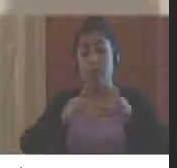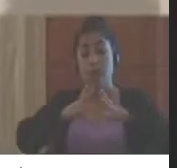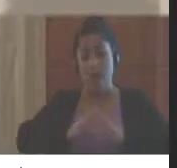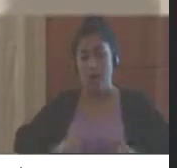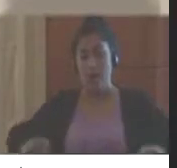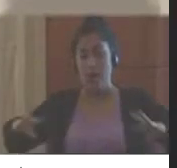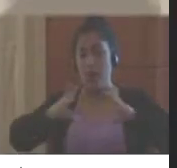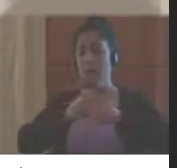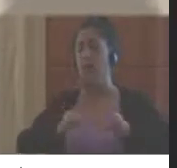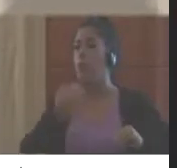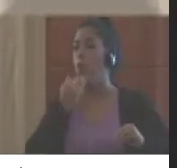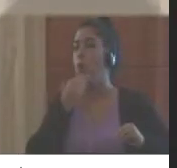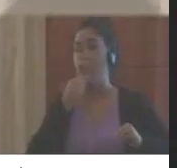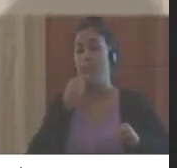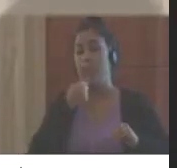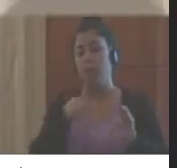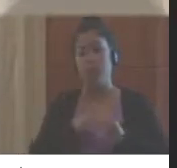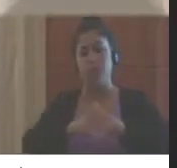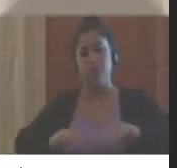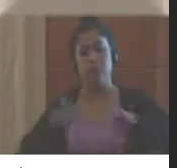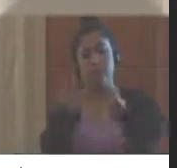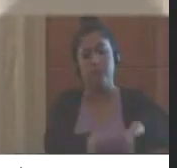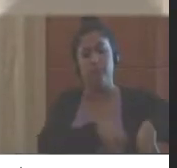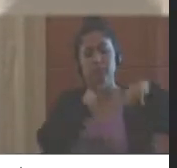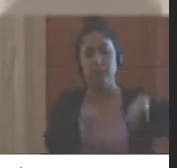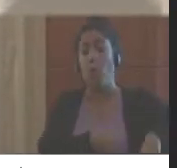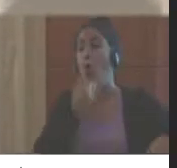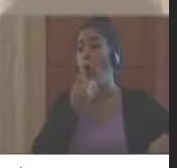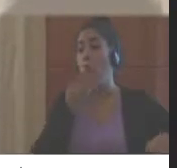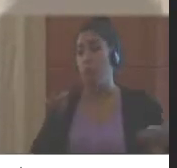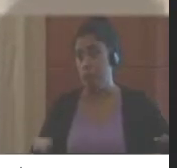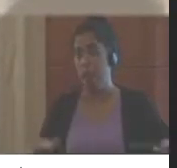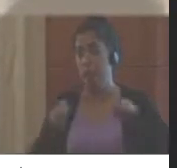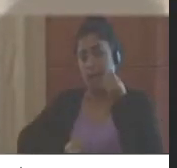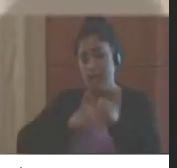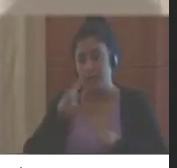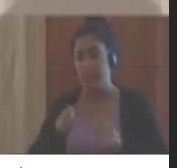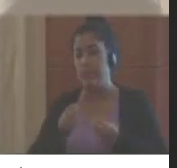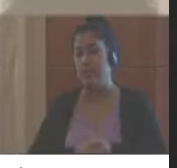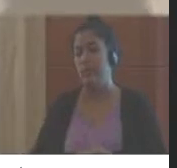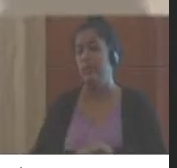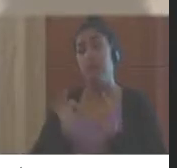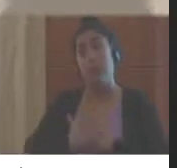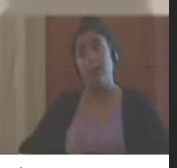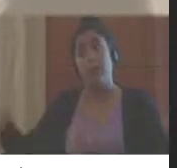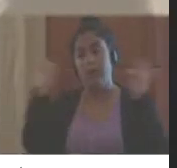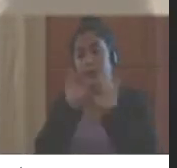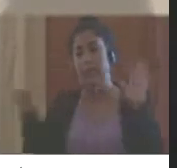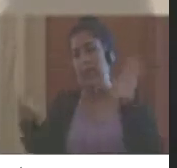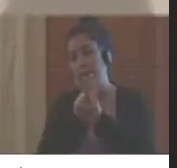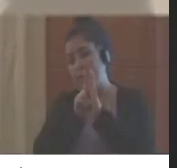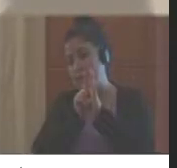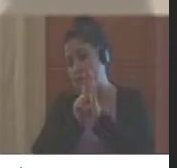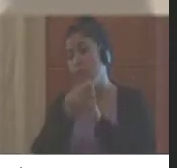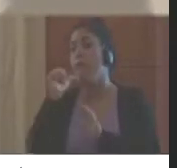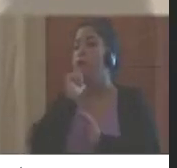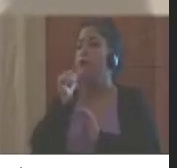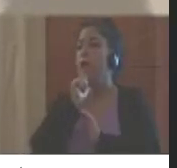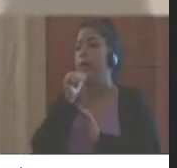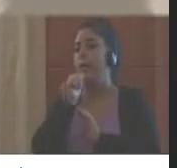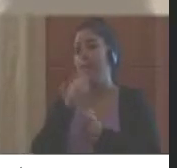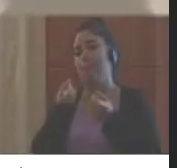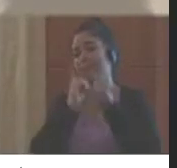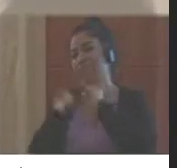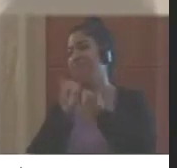So the legislation has been laid. It will be debated at some stage in the legislative term. And of course,